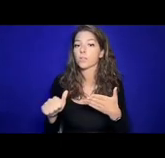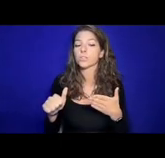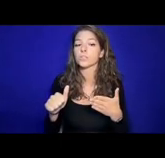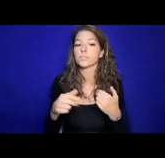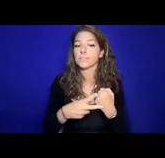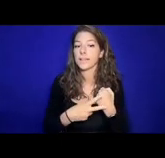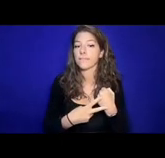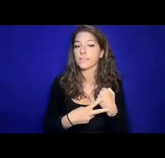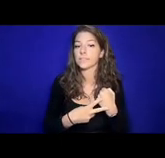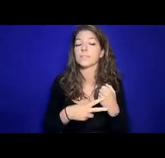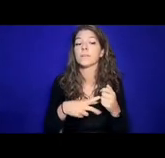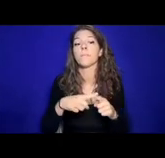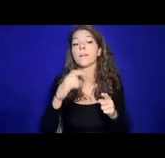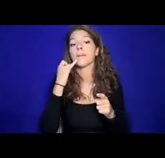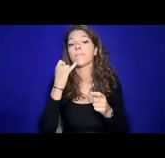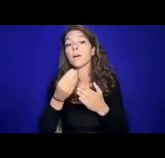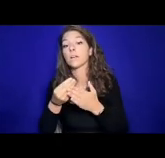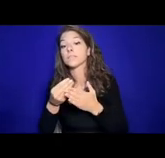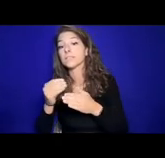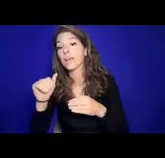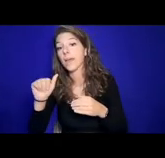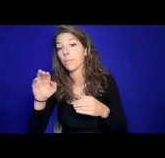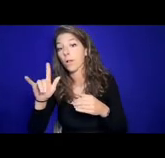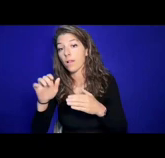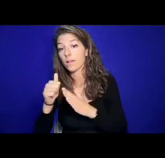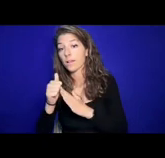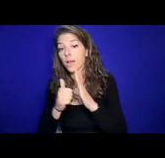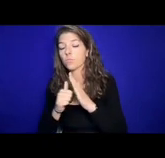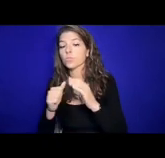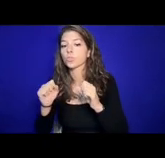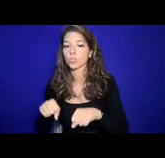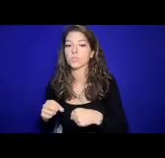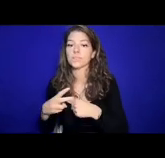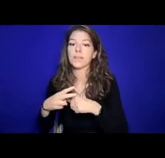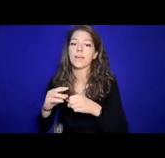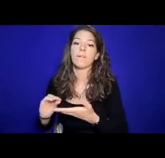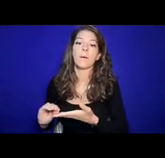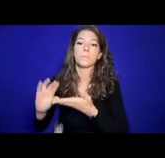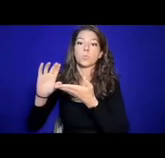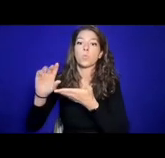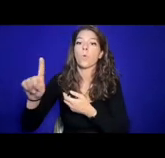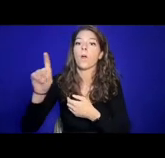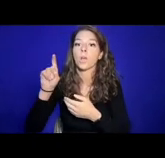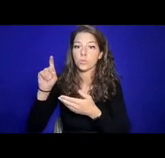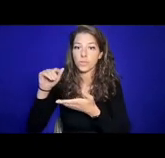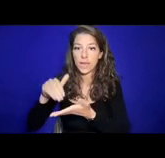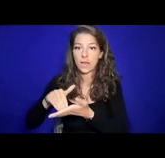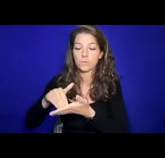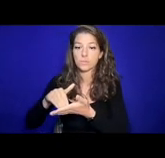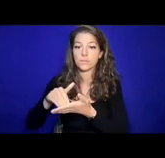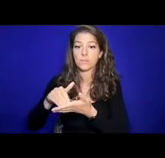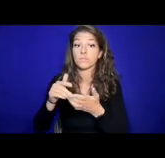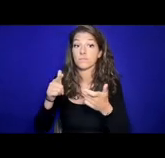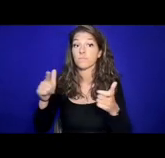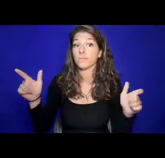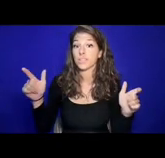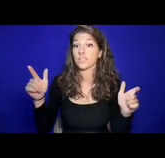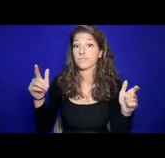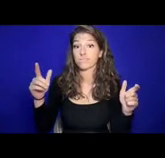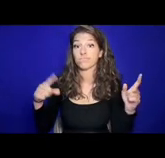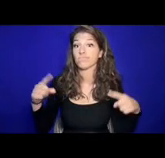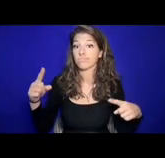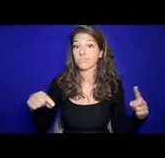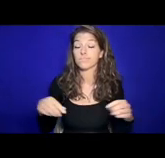in savings, but if your funds are in an ABLE account, you could save up to $100,000. That's a big